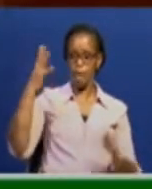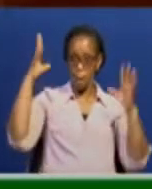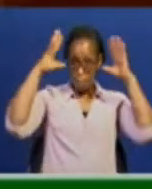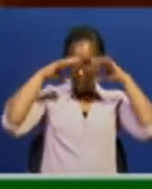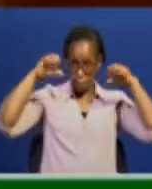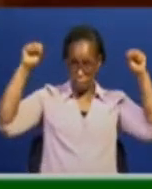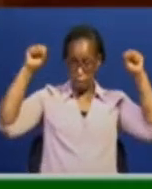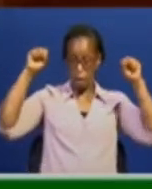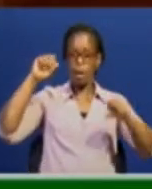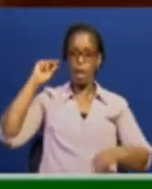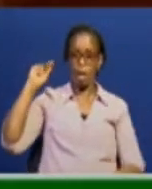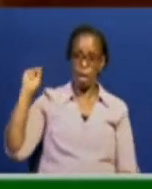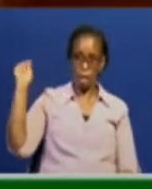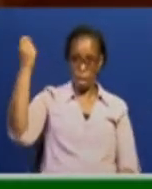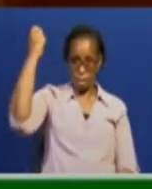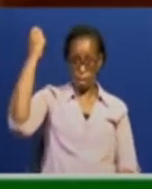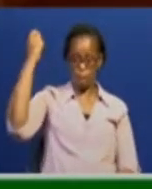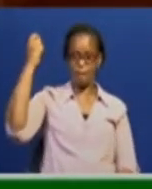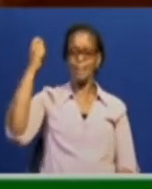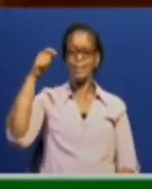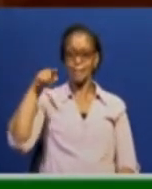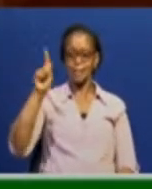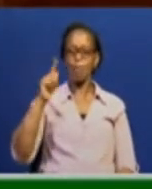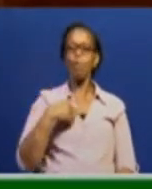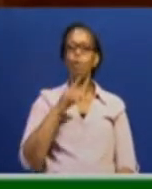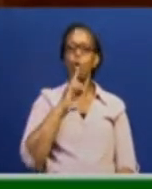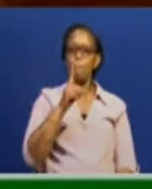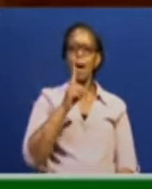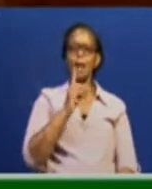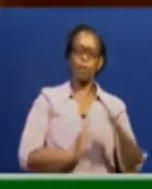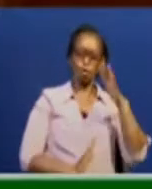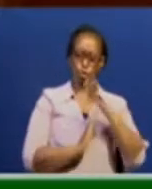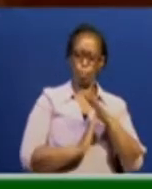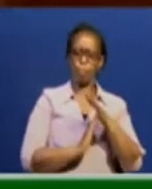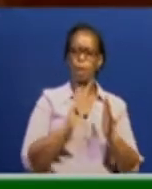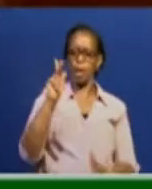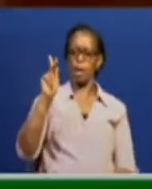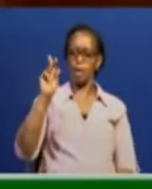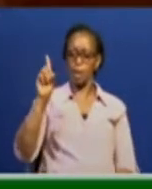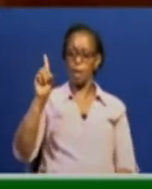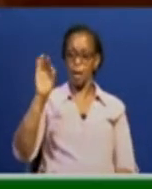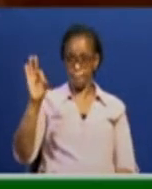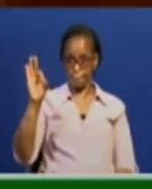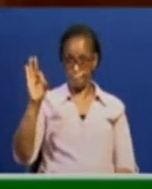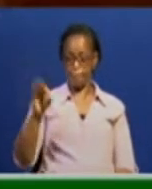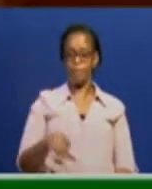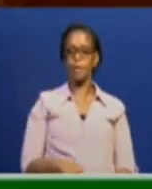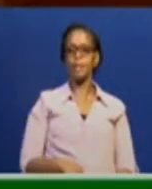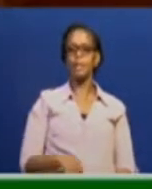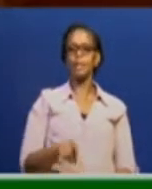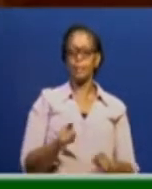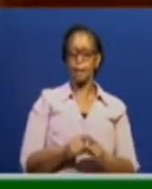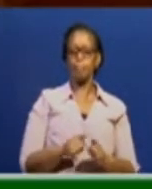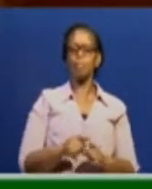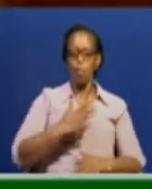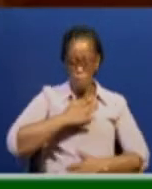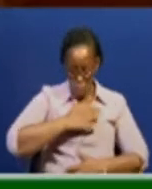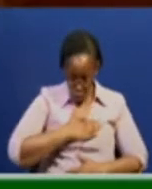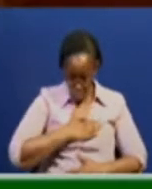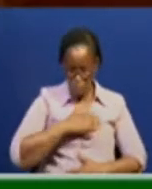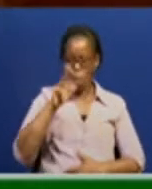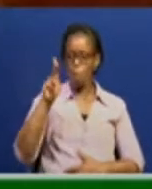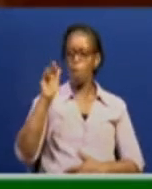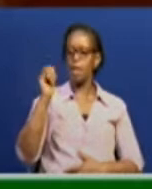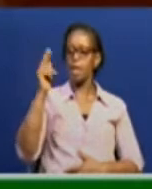of Kenya and Commander-in-Chief of the Kenya Defense Forces. The Right Honorable Amason Kingi, EGH